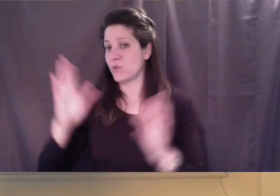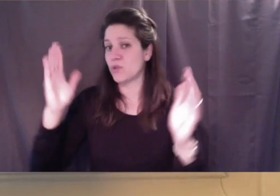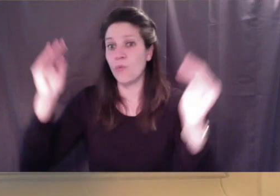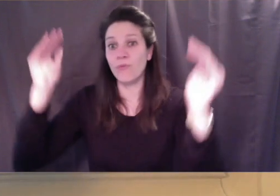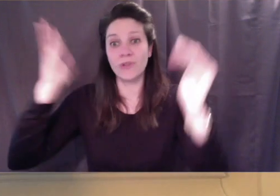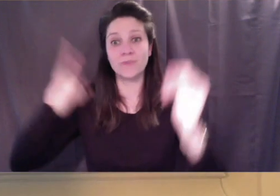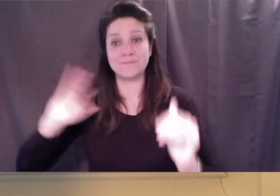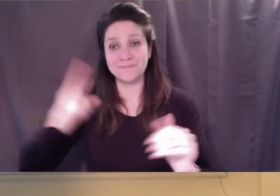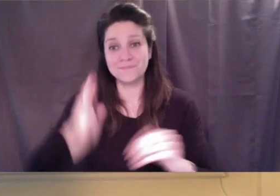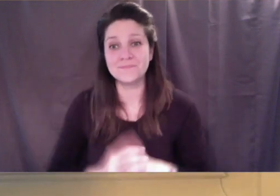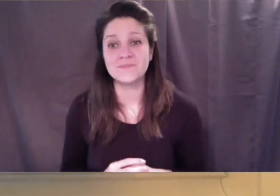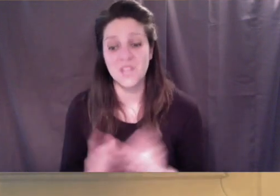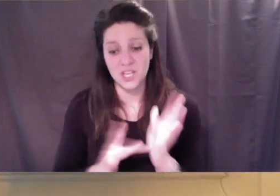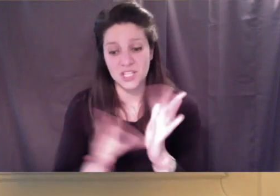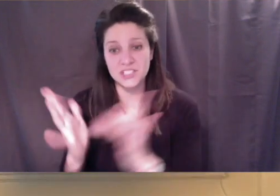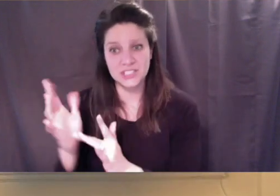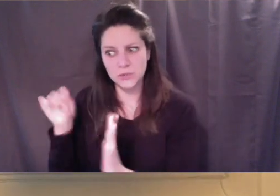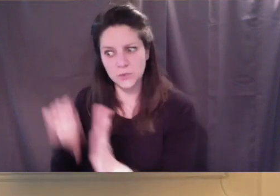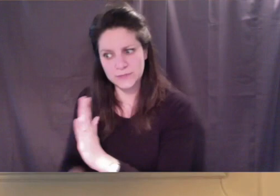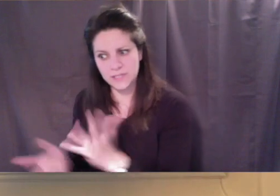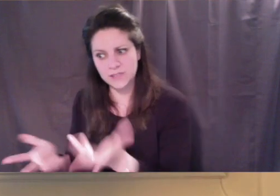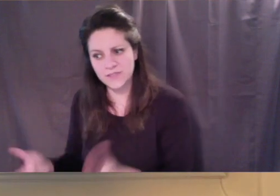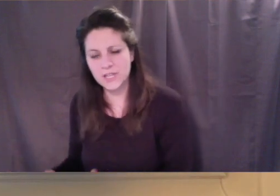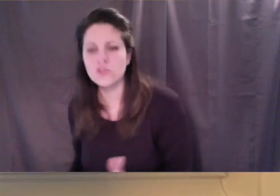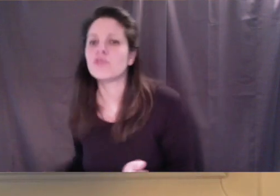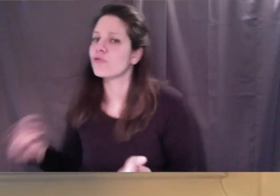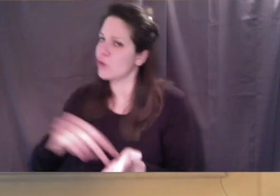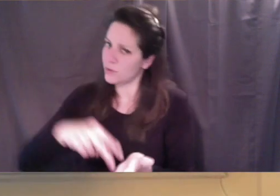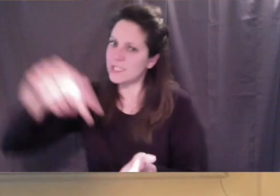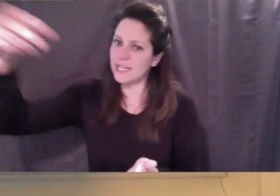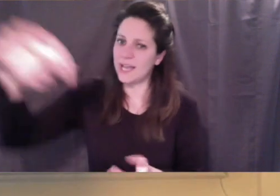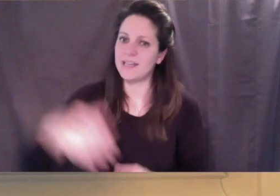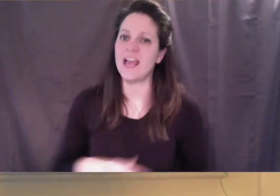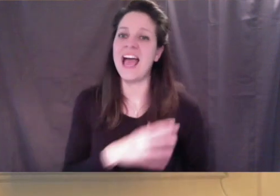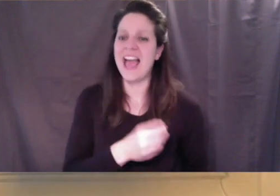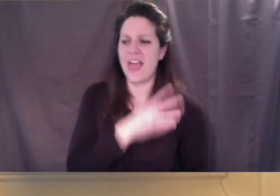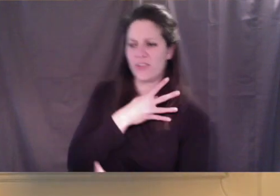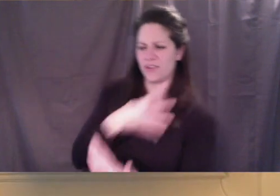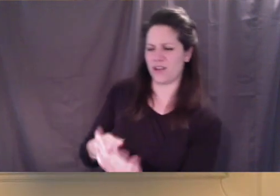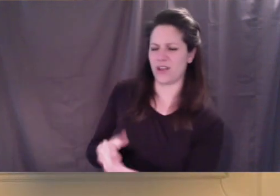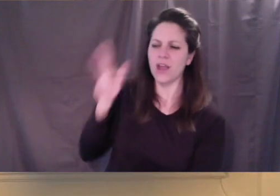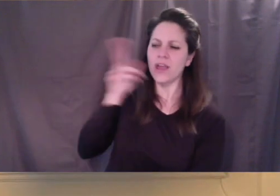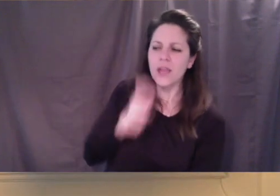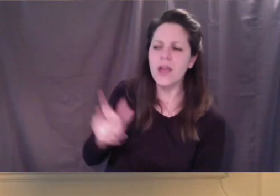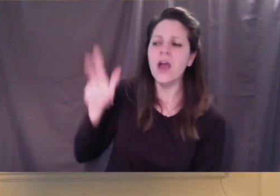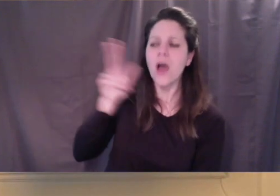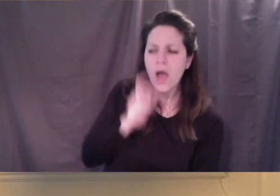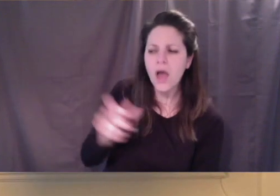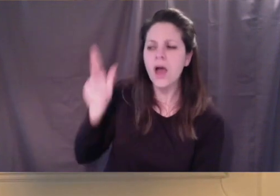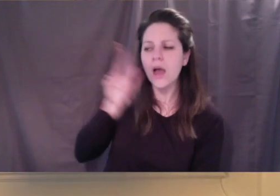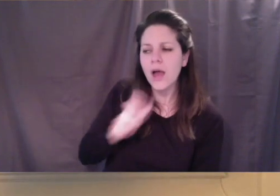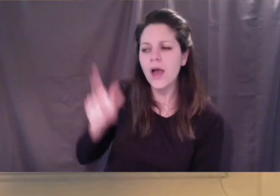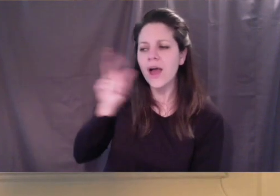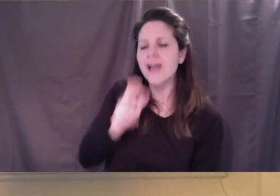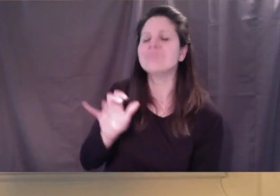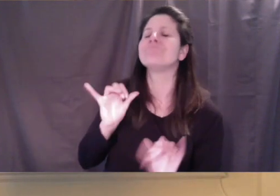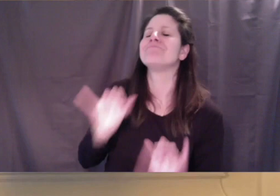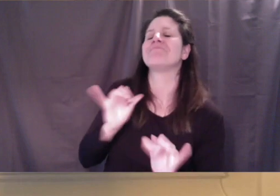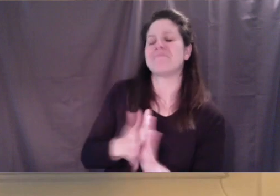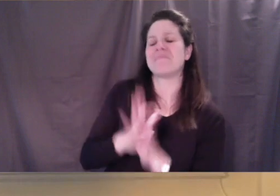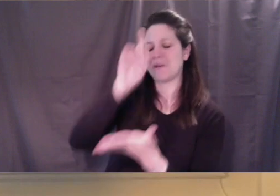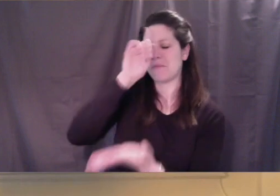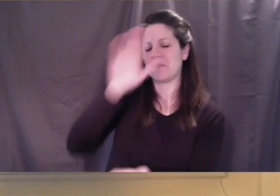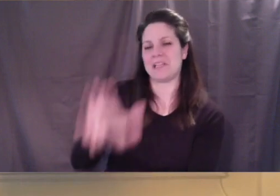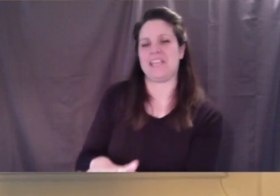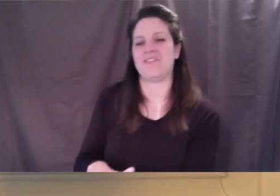church remains hopeful, proclaiming that Jesus, who was killed, rose again. And even their jailers hear their hymns and their